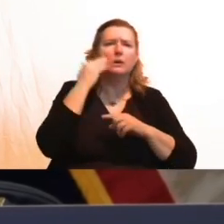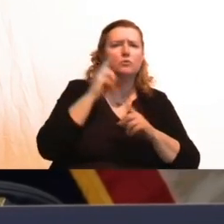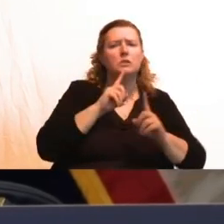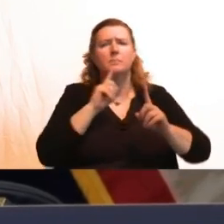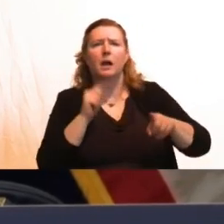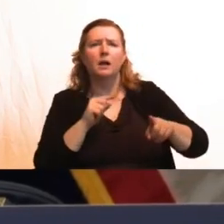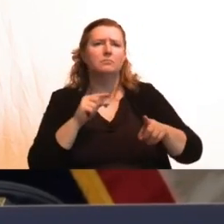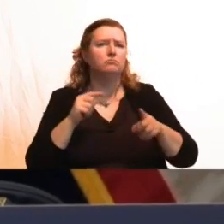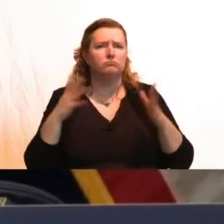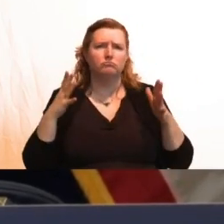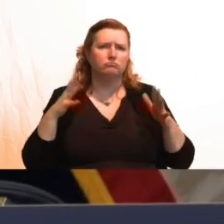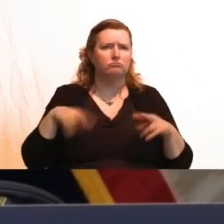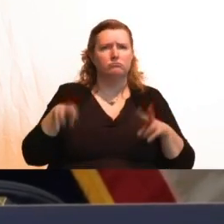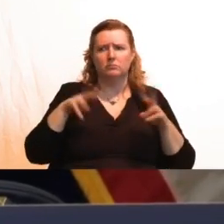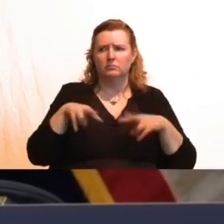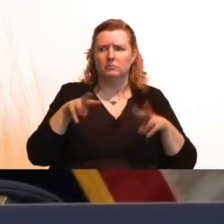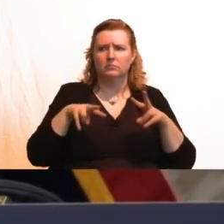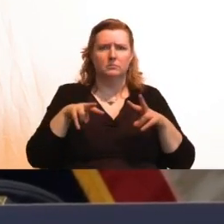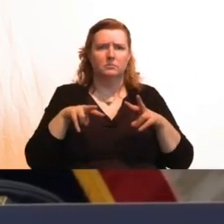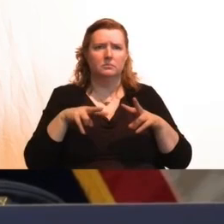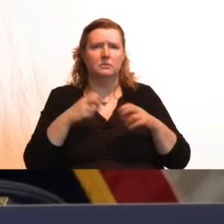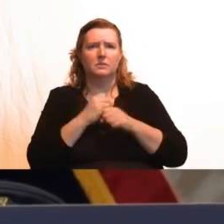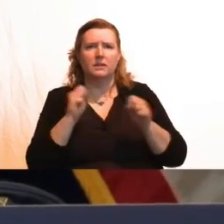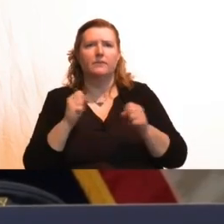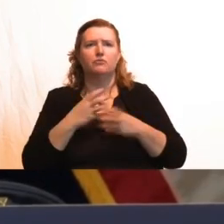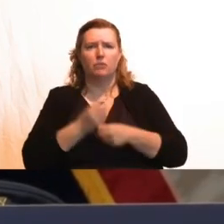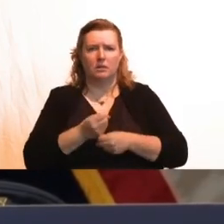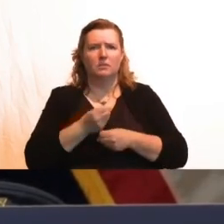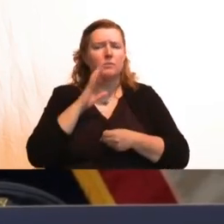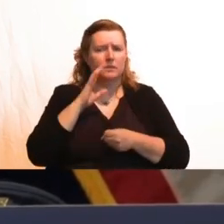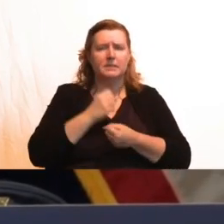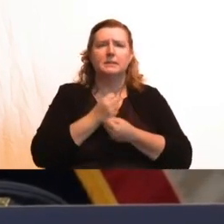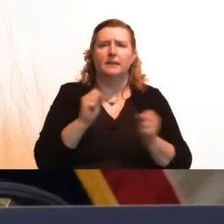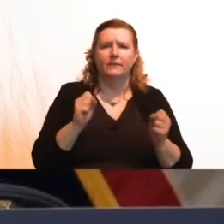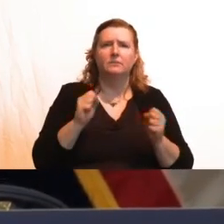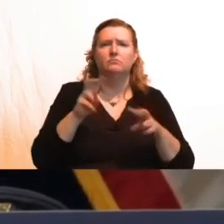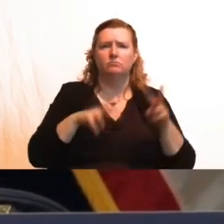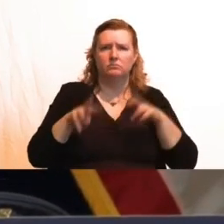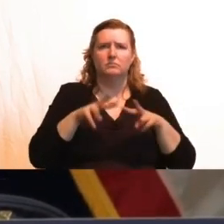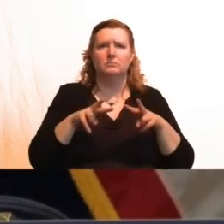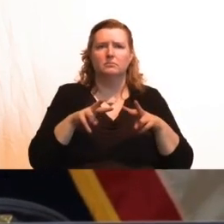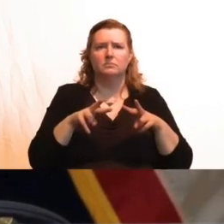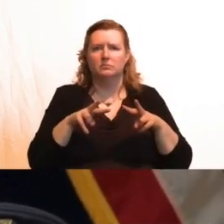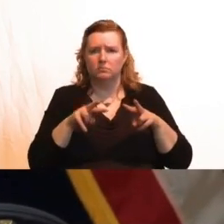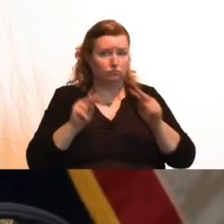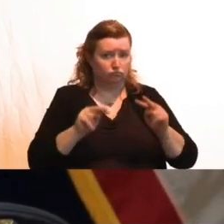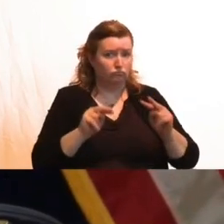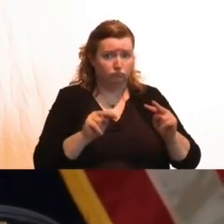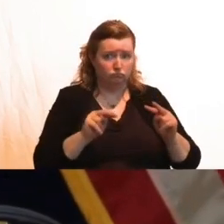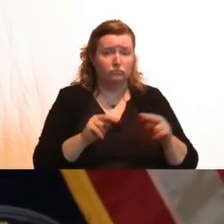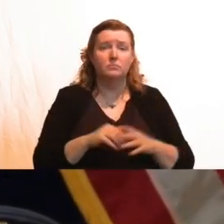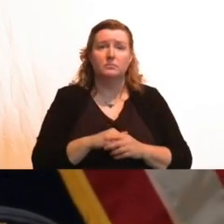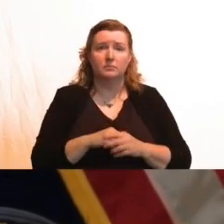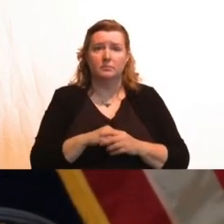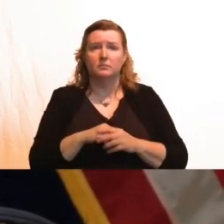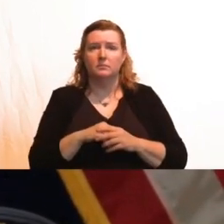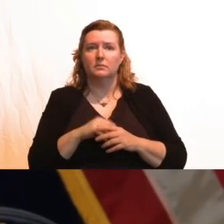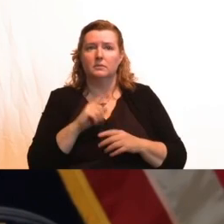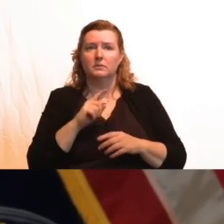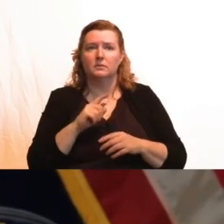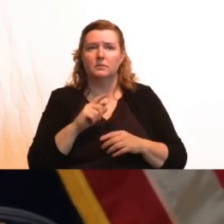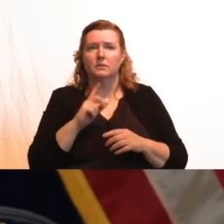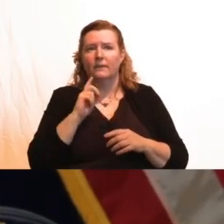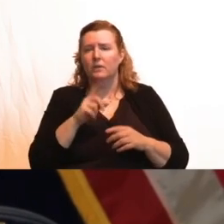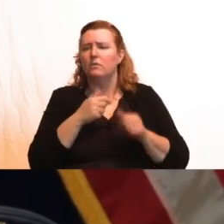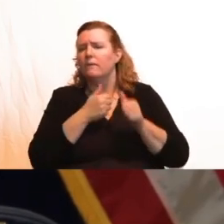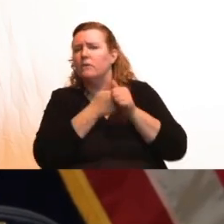to certainly the rules of our highways and byways. Just a few reflections, Gov, to your point, echoing some of both